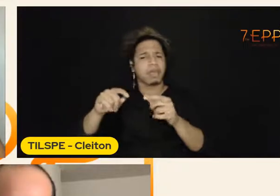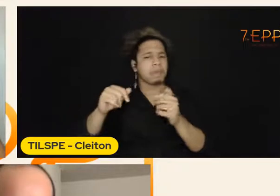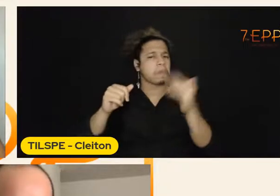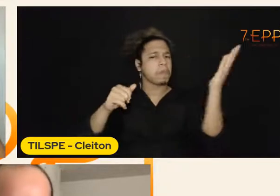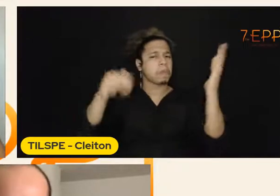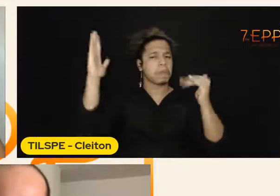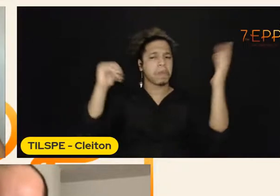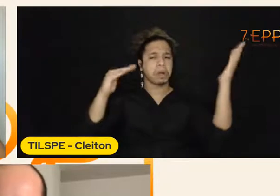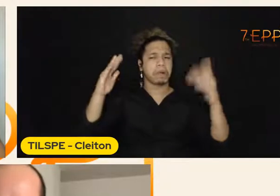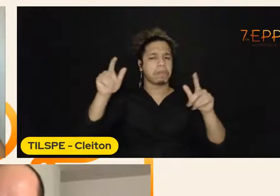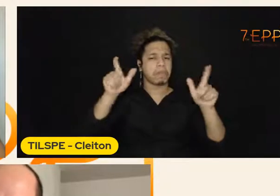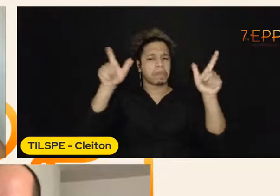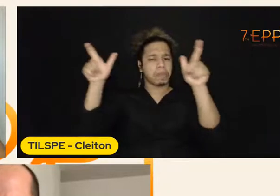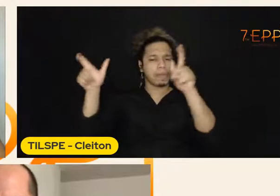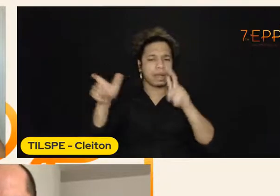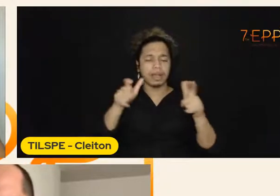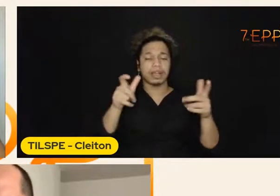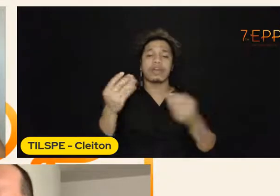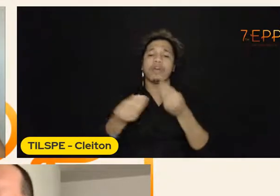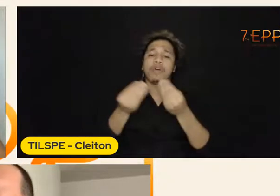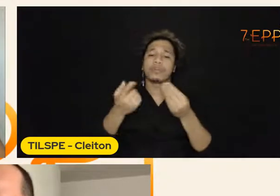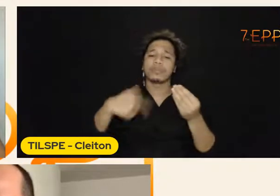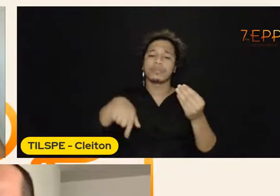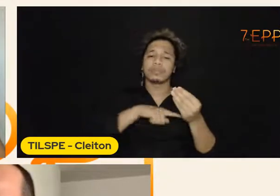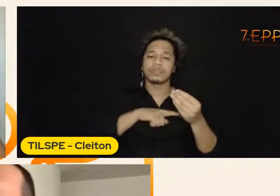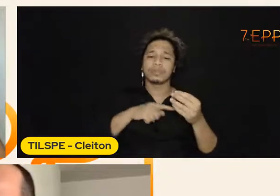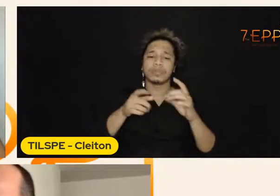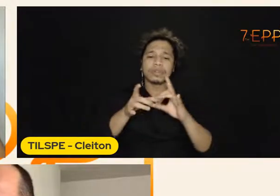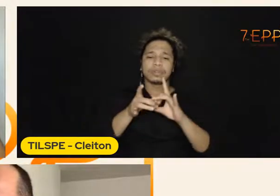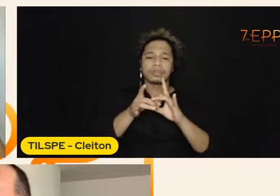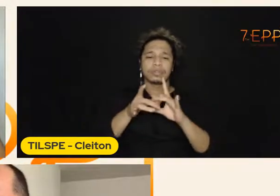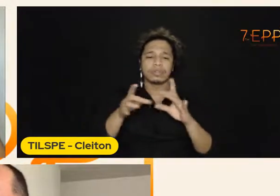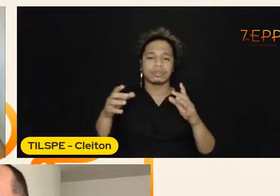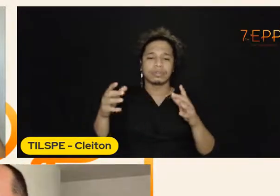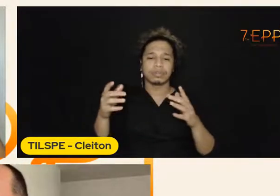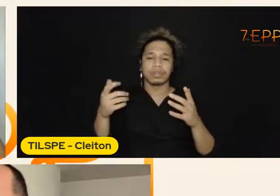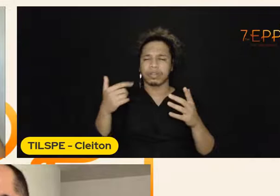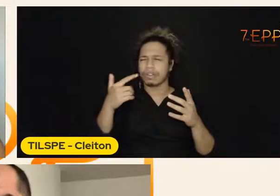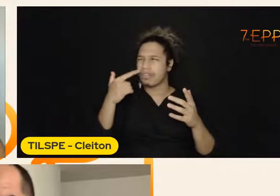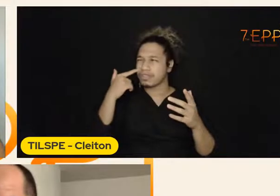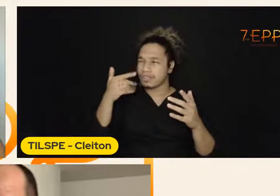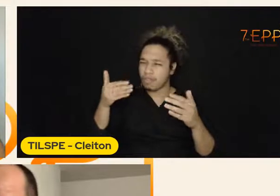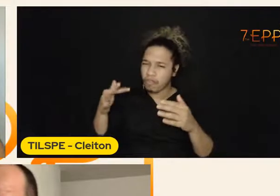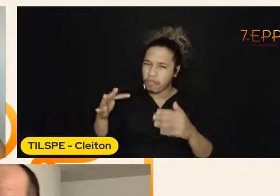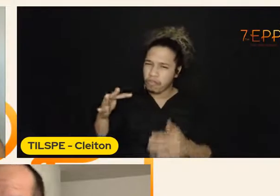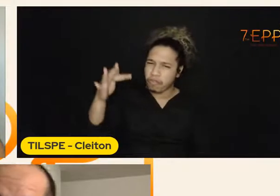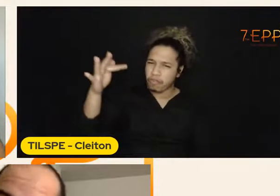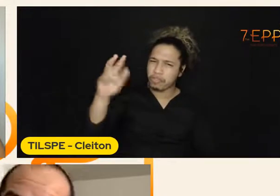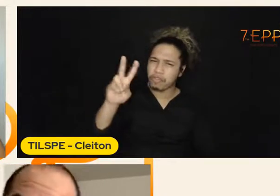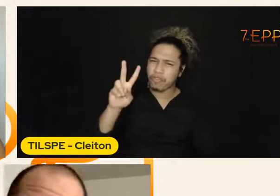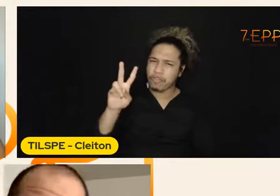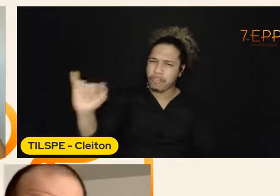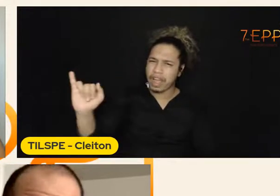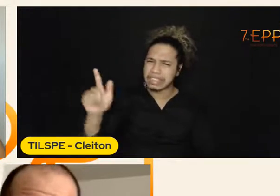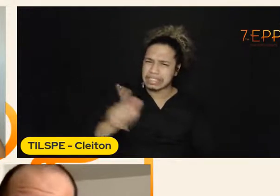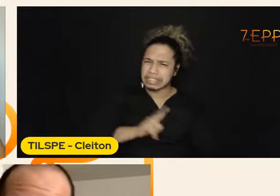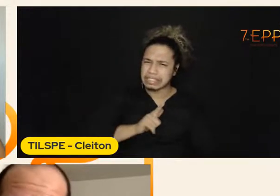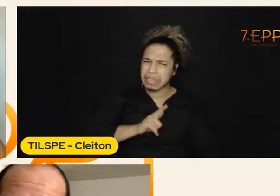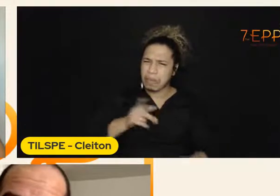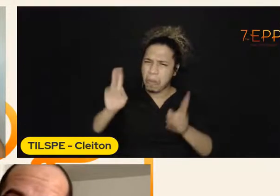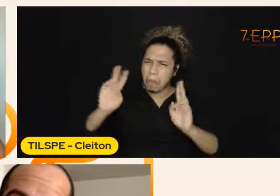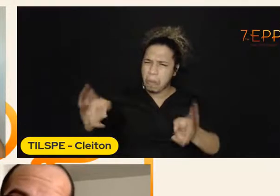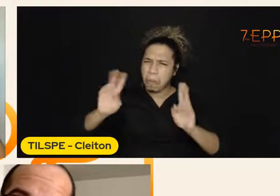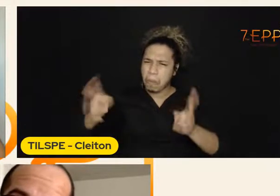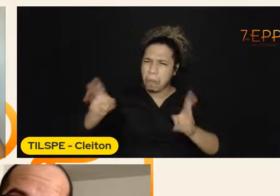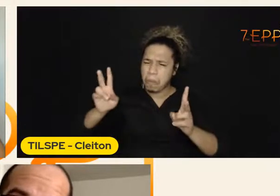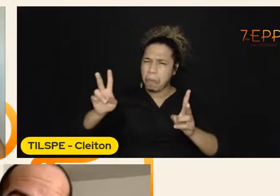of darkness? And I don't see ourselves living in periods of darkness anymore. We are very much informed. It's sad, however, that